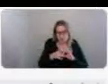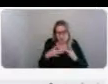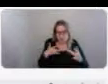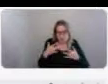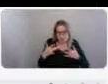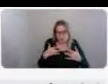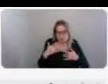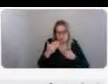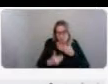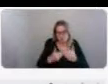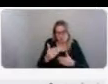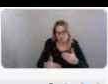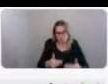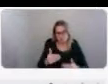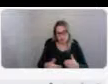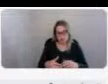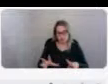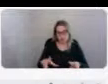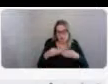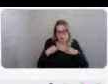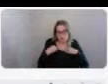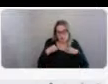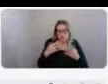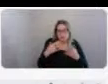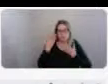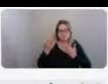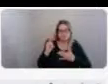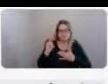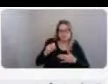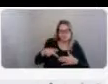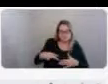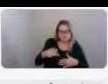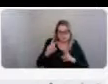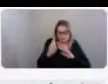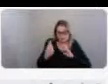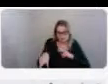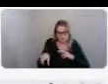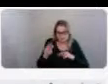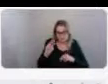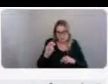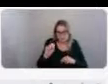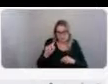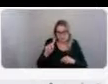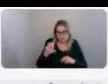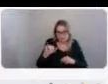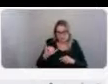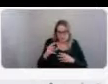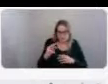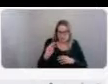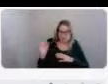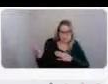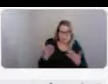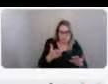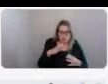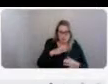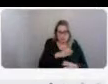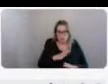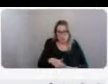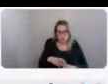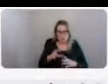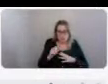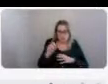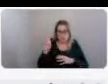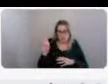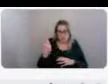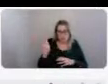process that led to the adoption of the proposed maps as reported in the media the map was brought to the commission by an official of the republican